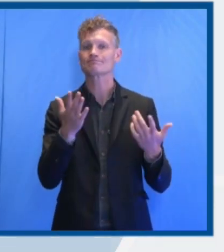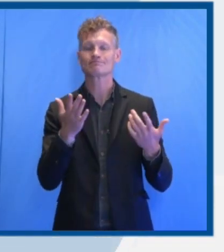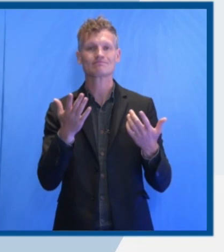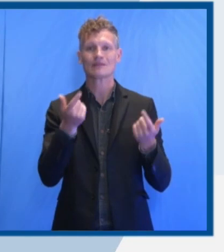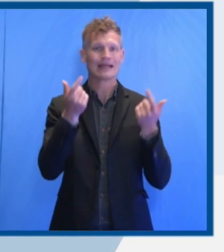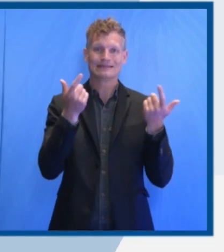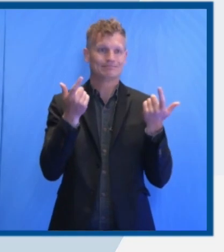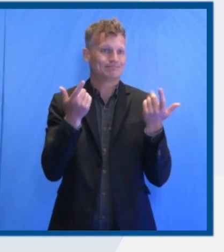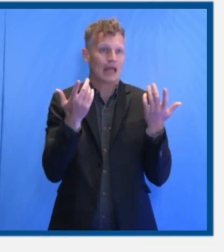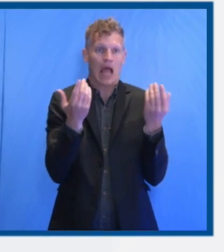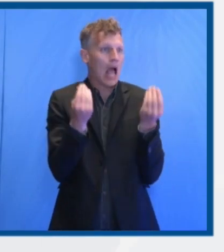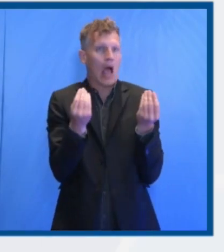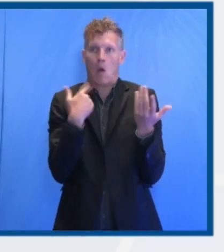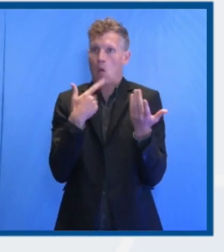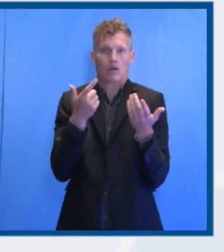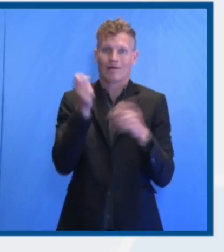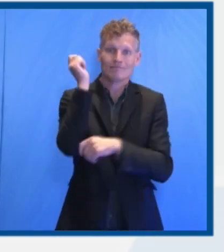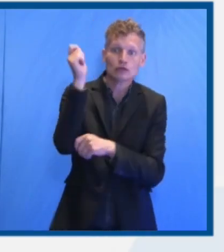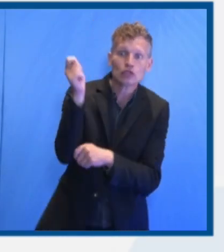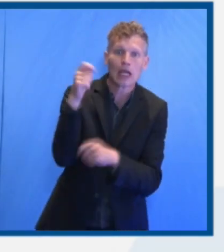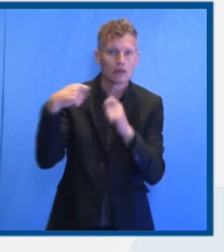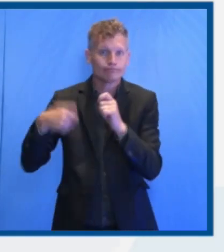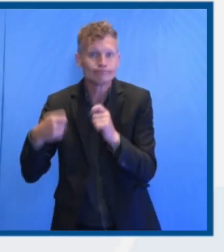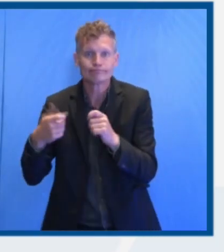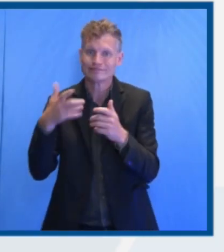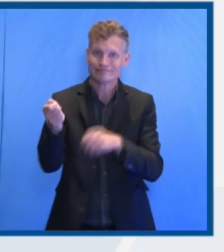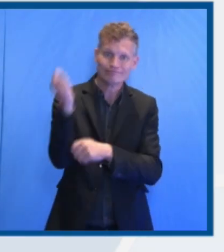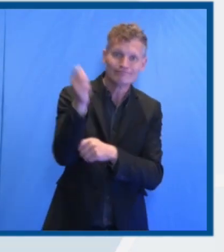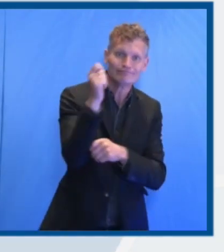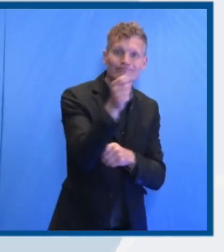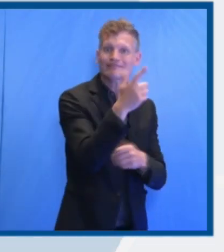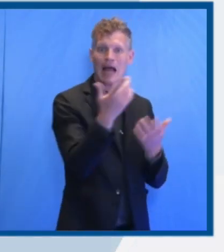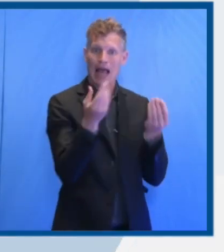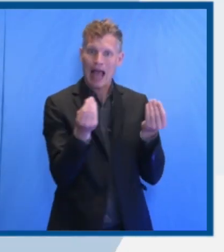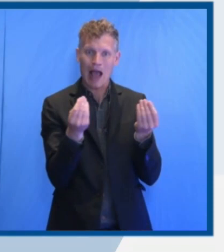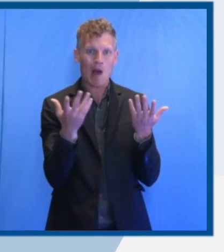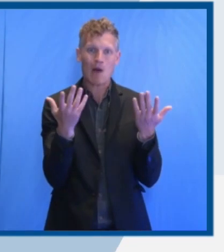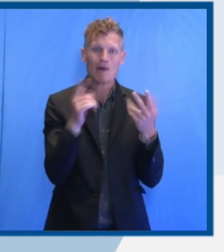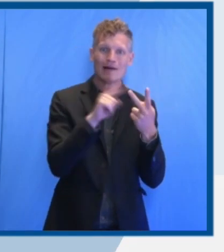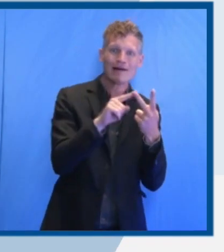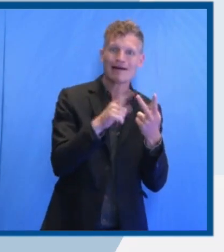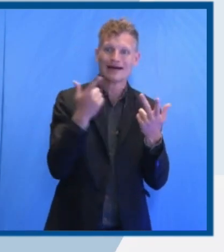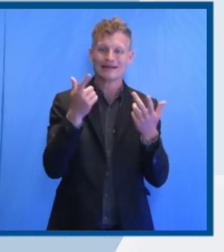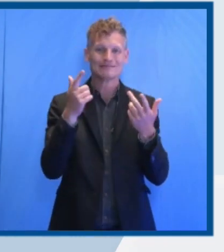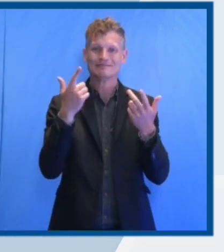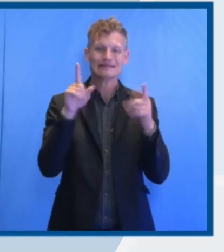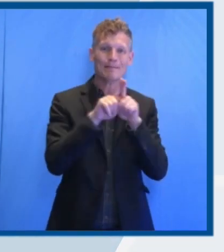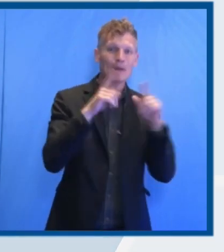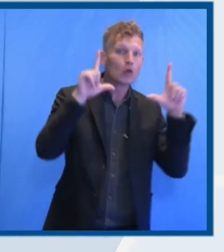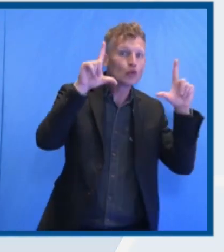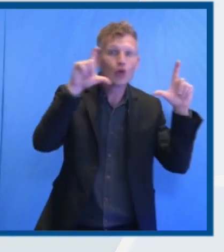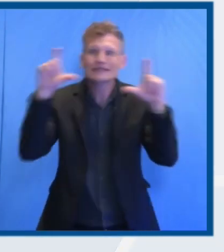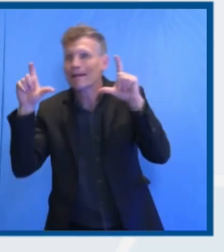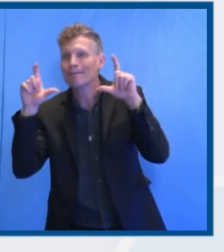revenue generating activities that the local communities can benefit from, sustainable fishing, sustainable ecotourism, so